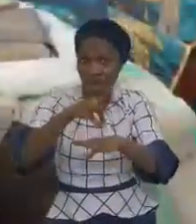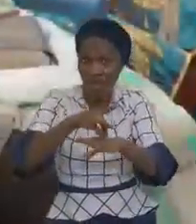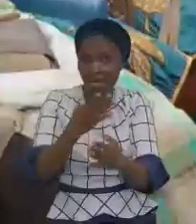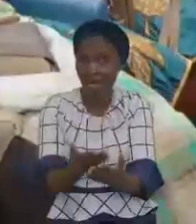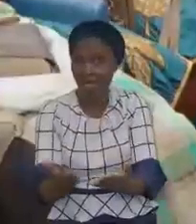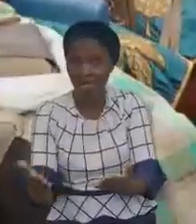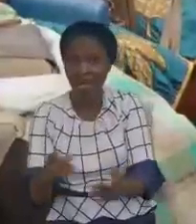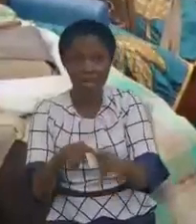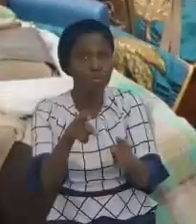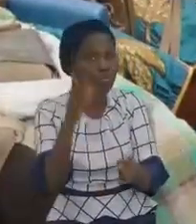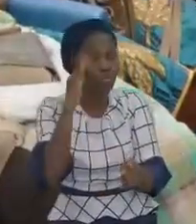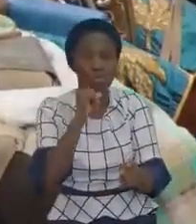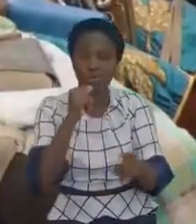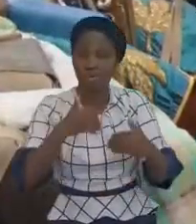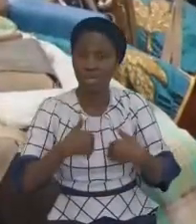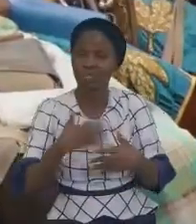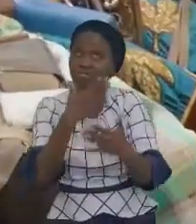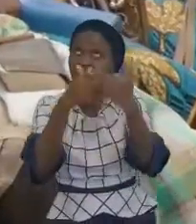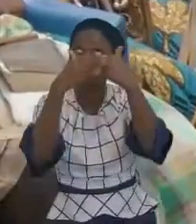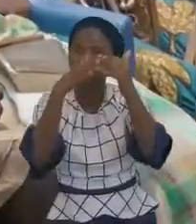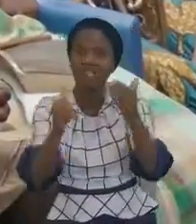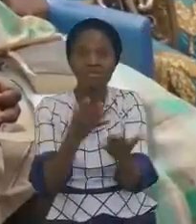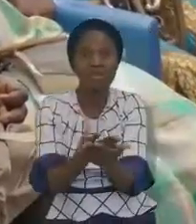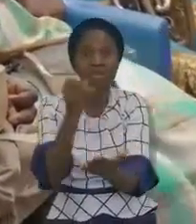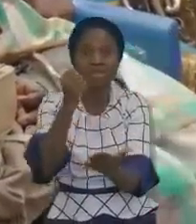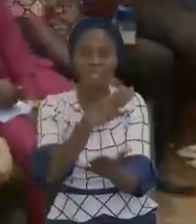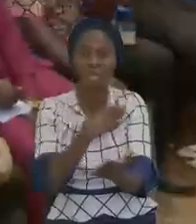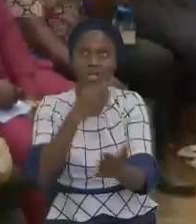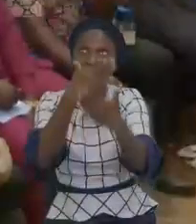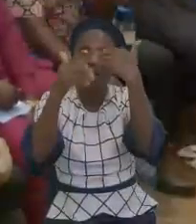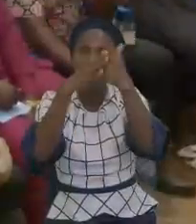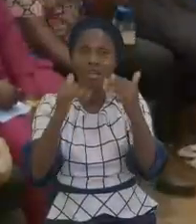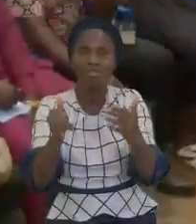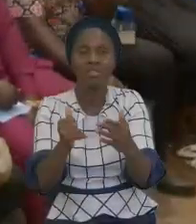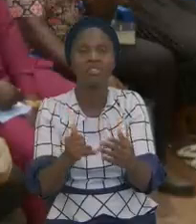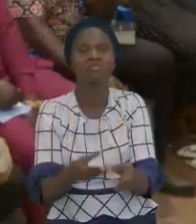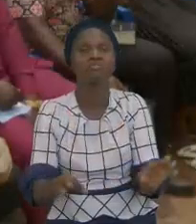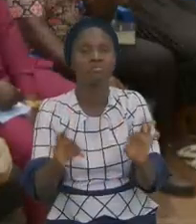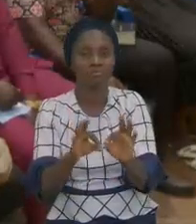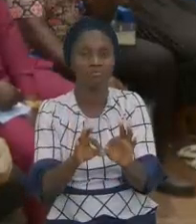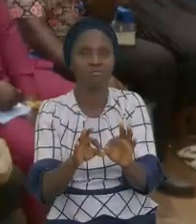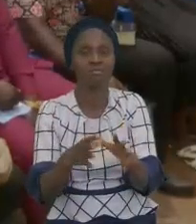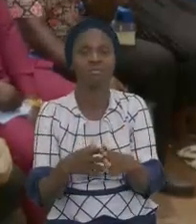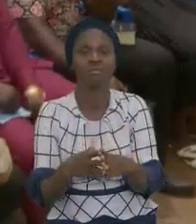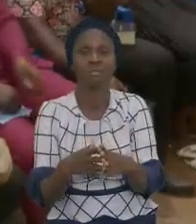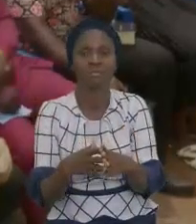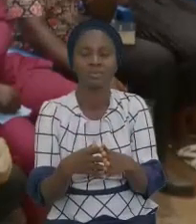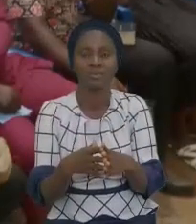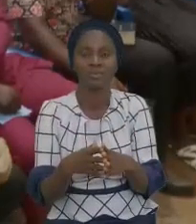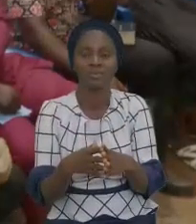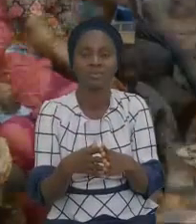heavenly value. and your